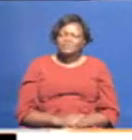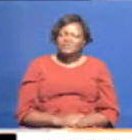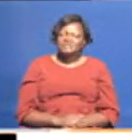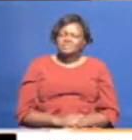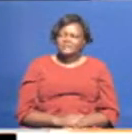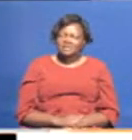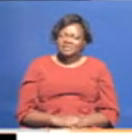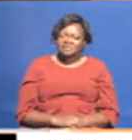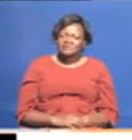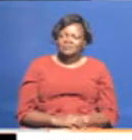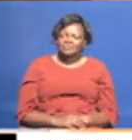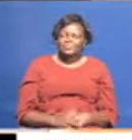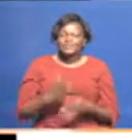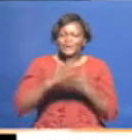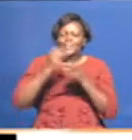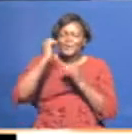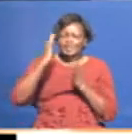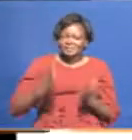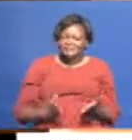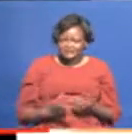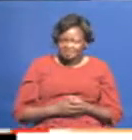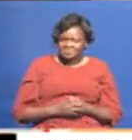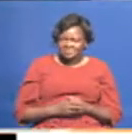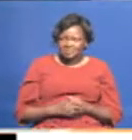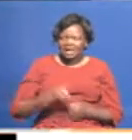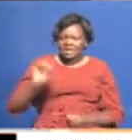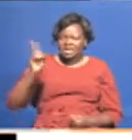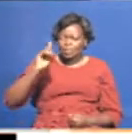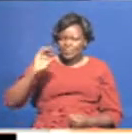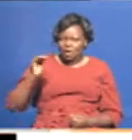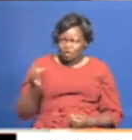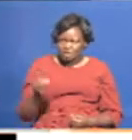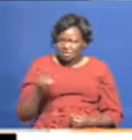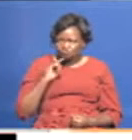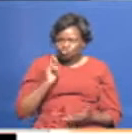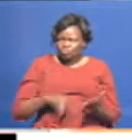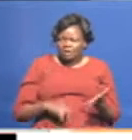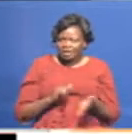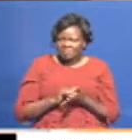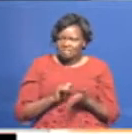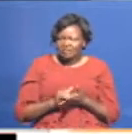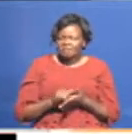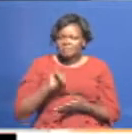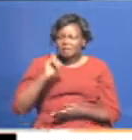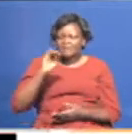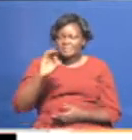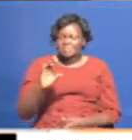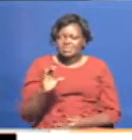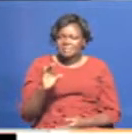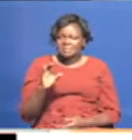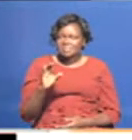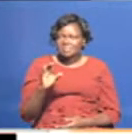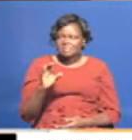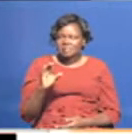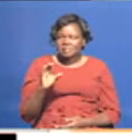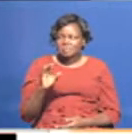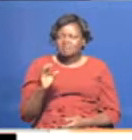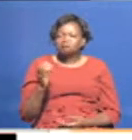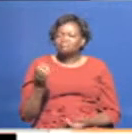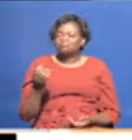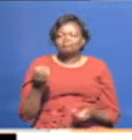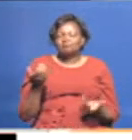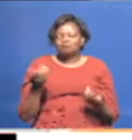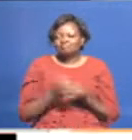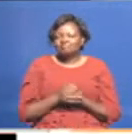A section of politicians are in Nairobi County accusing the Independent Electoral Boundaries Commission of double standards in the